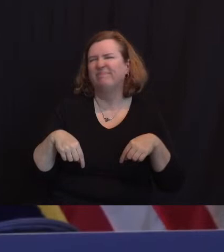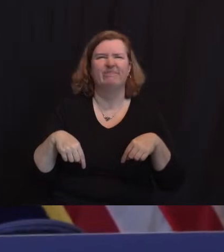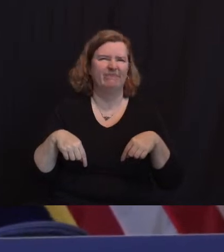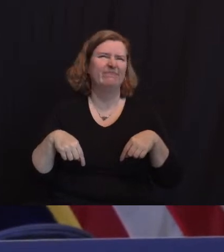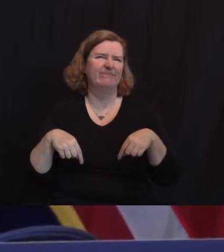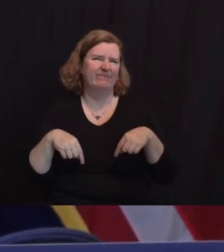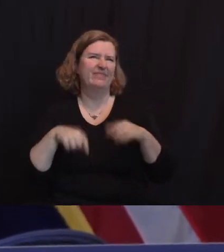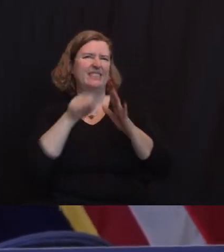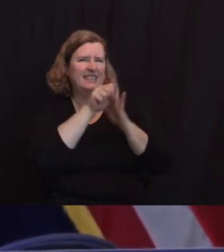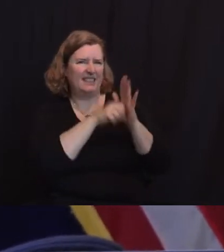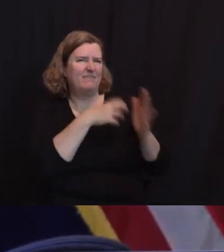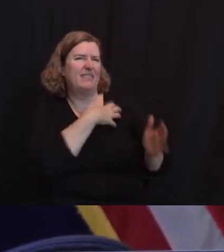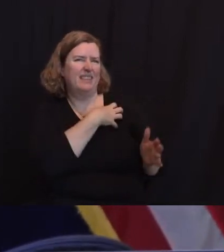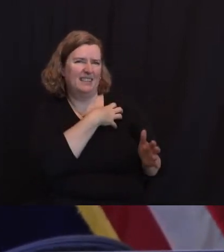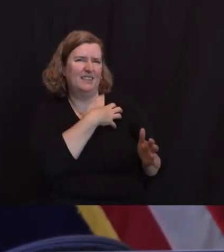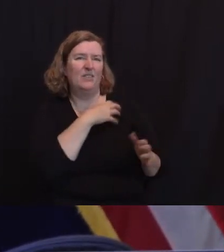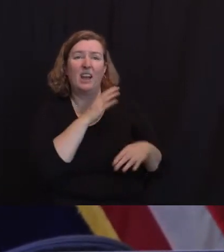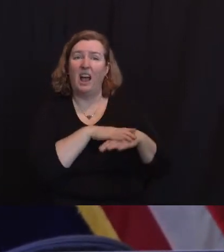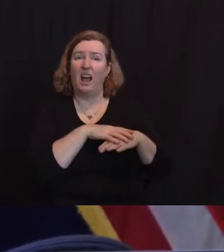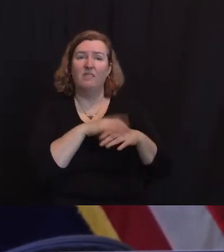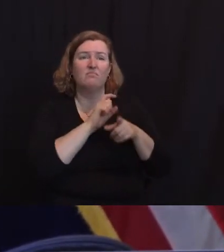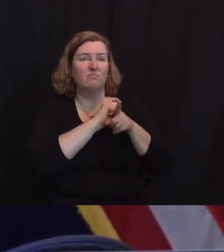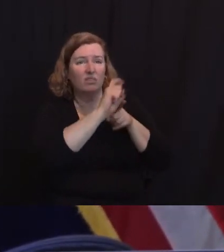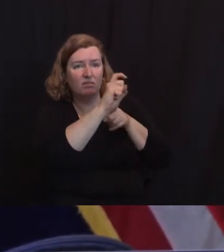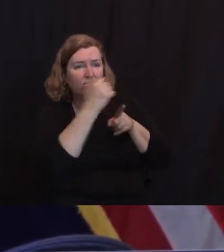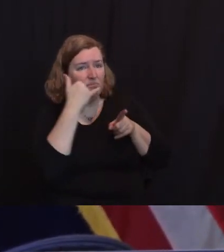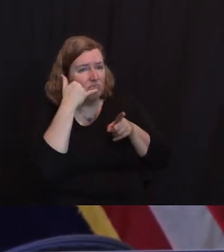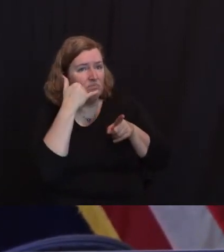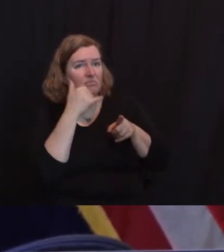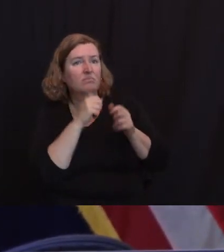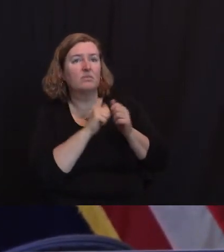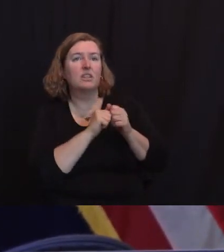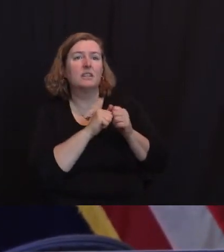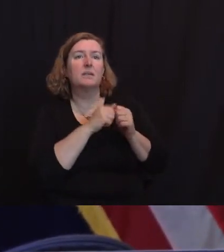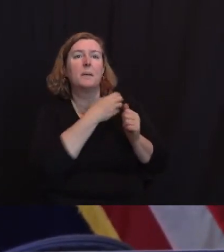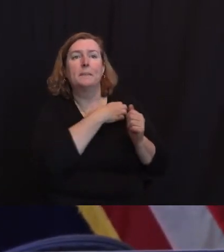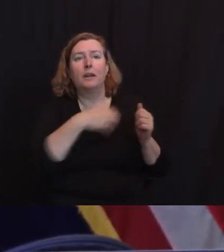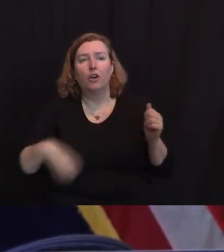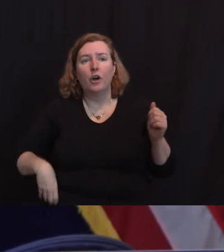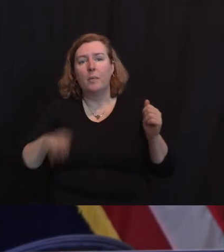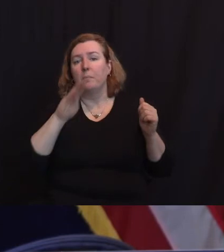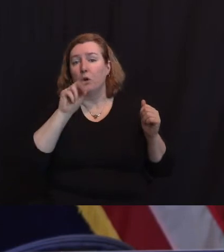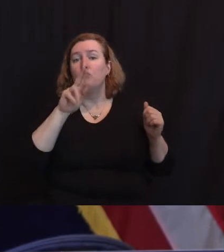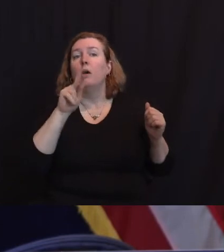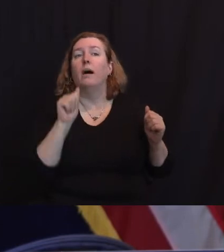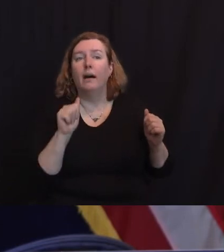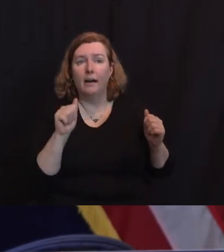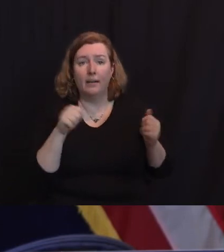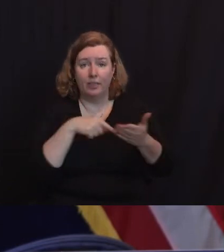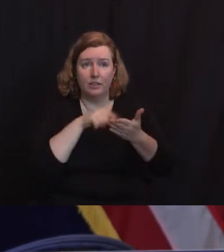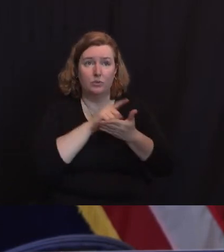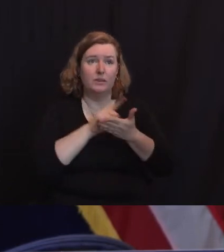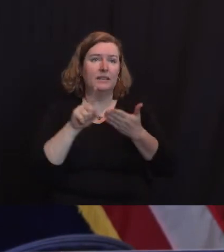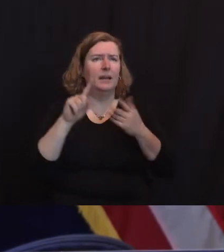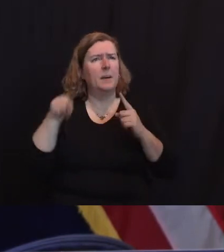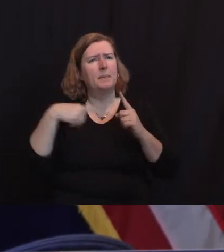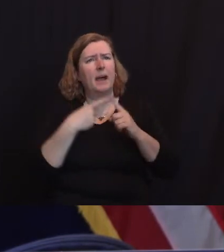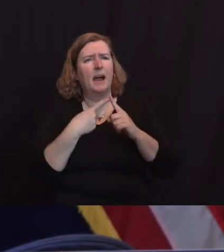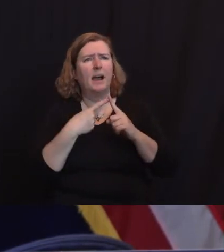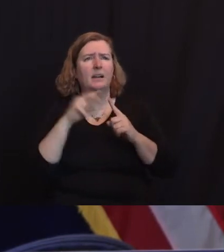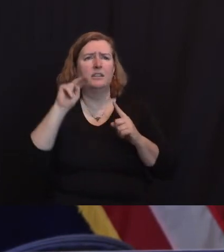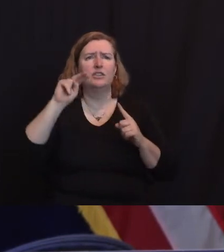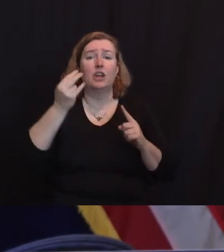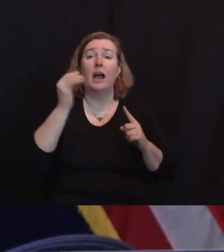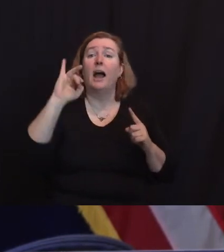Director O'Hara, Reverend Louise Scott Roundtree, just this week, flyers about that NJIT site in 7